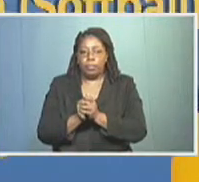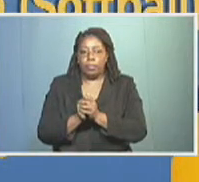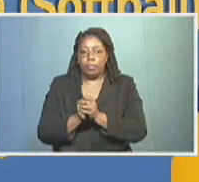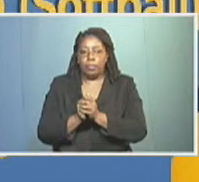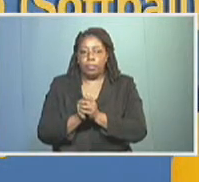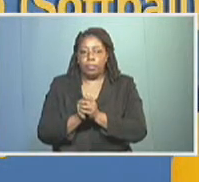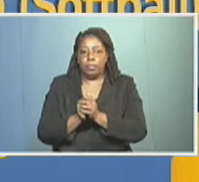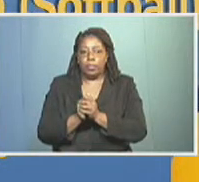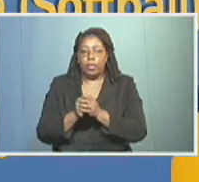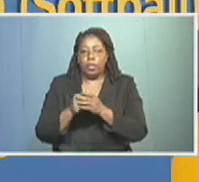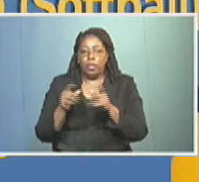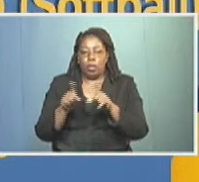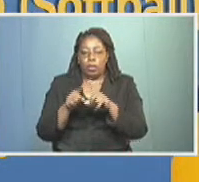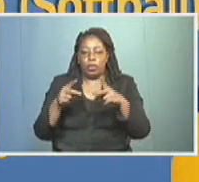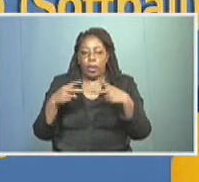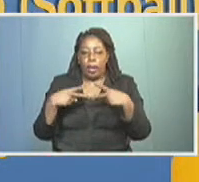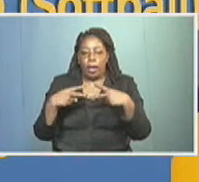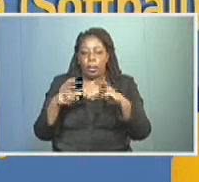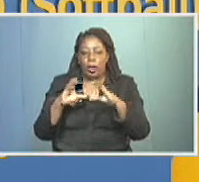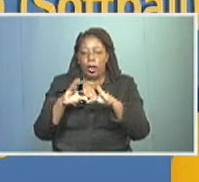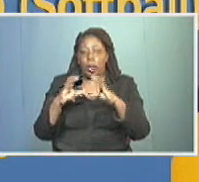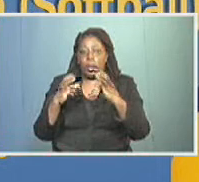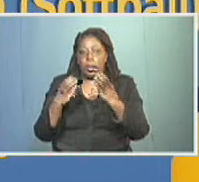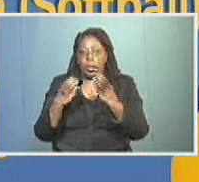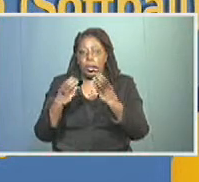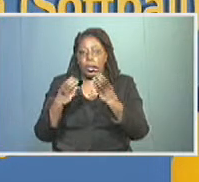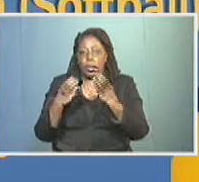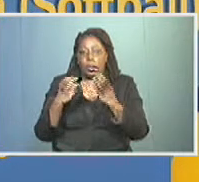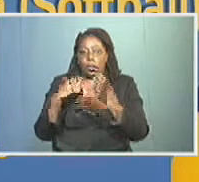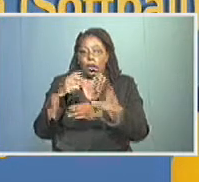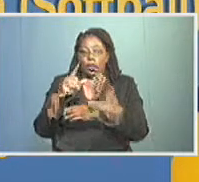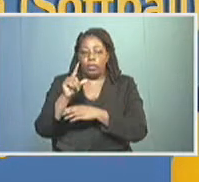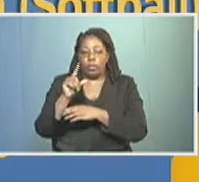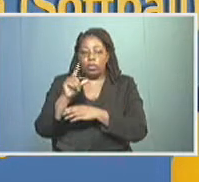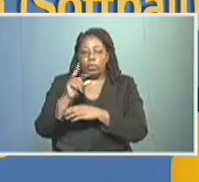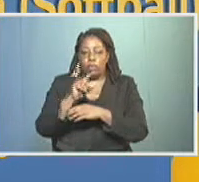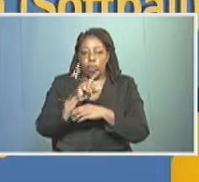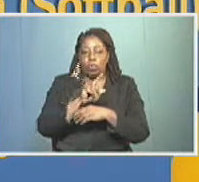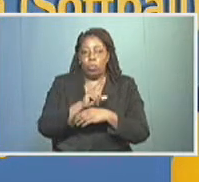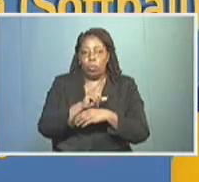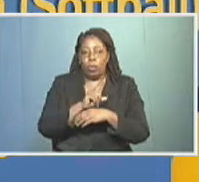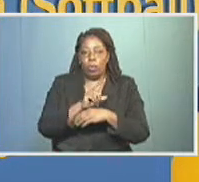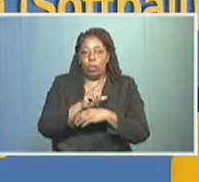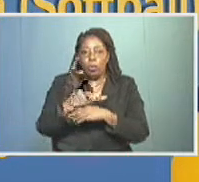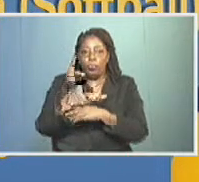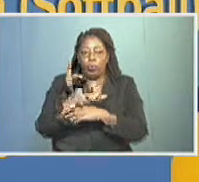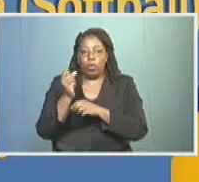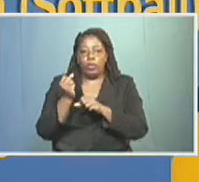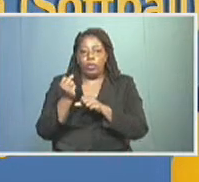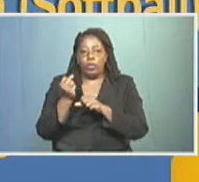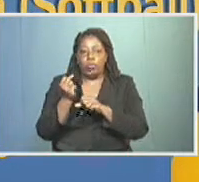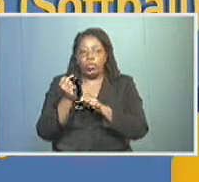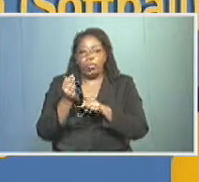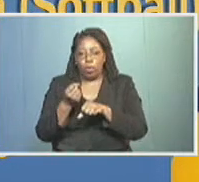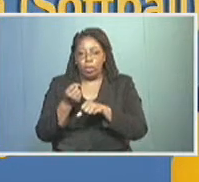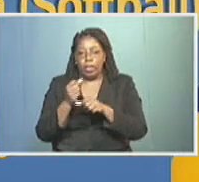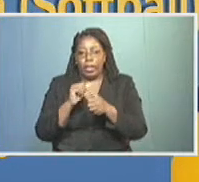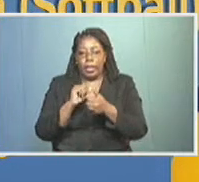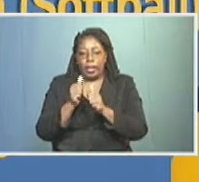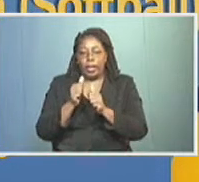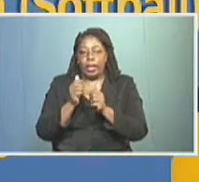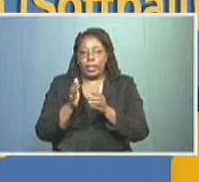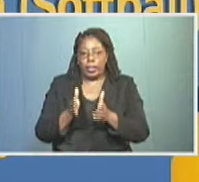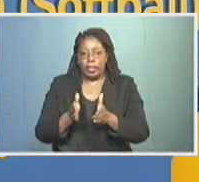The class of 2021 include Laverne Eve, athletics, Reverend Dr. William Thompson, softball, baseball, Stella Knowles, basketball,